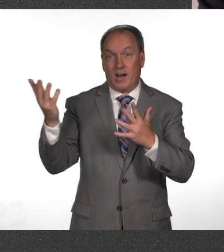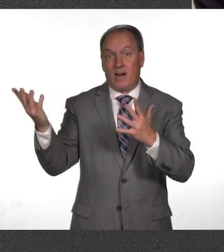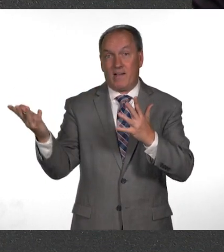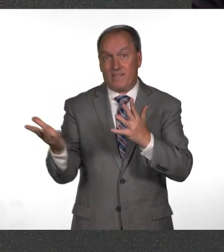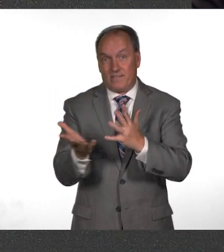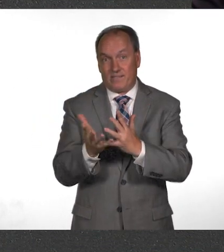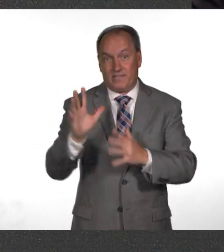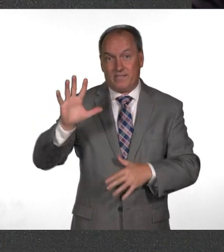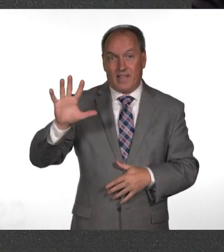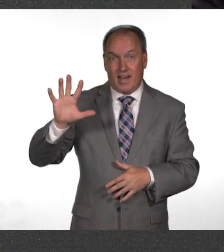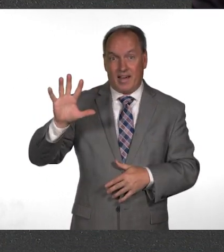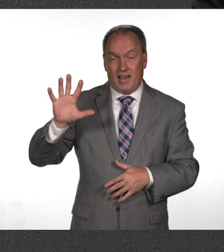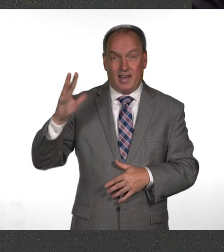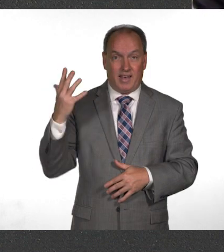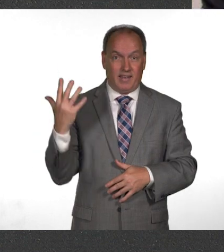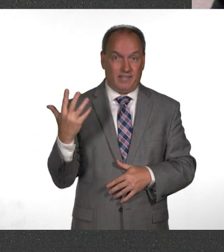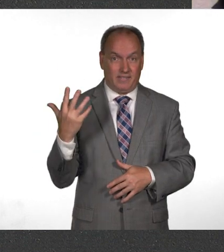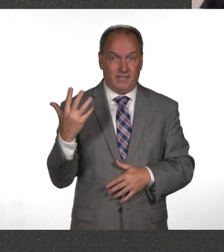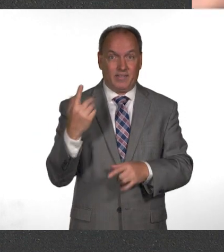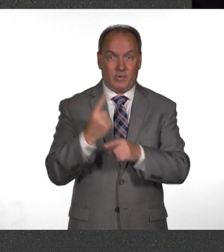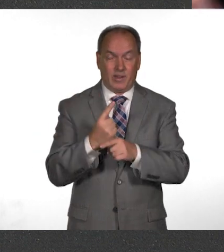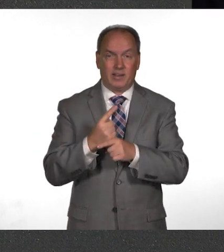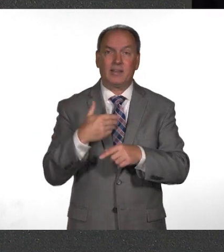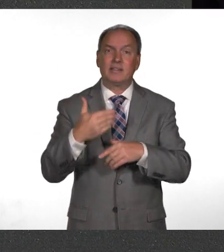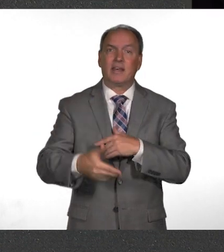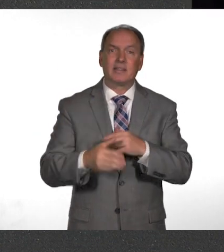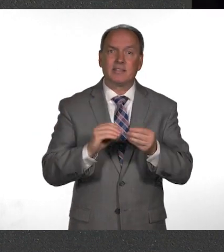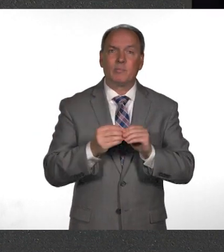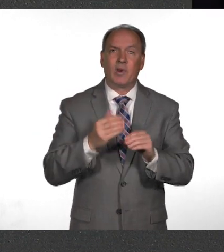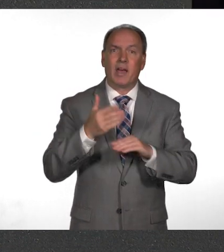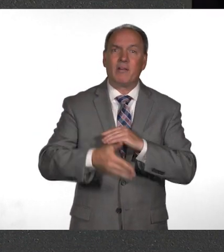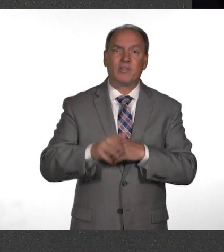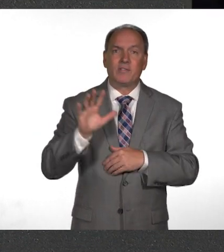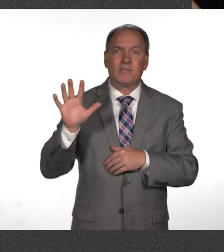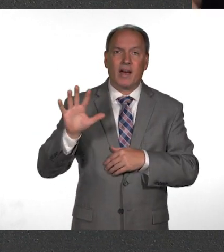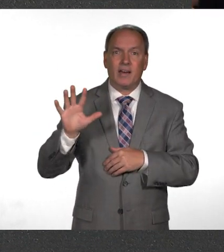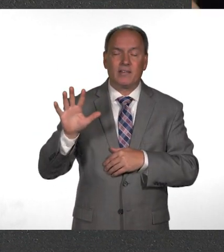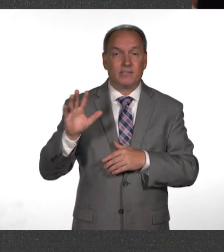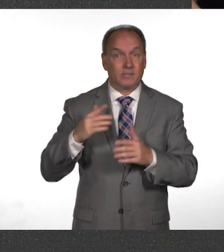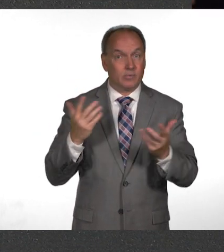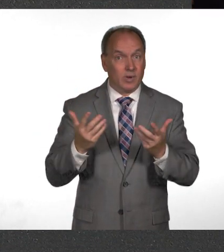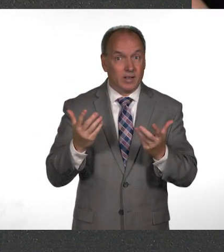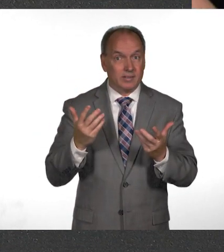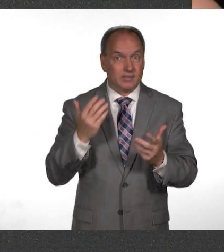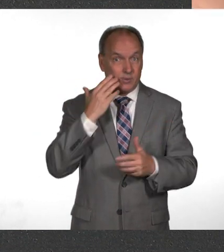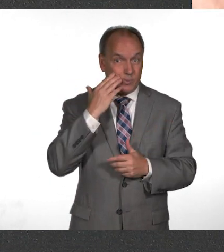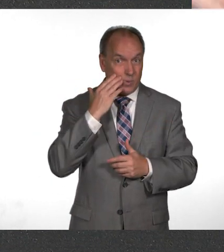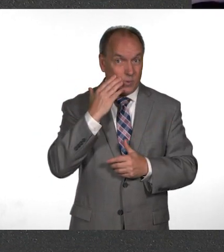5. And then what comes after 5? Do you know?